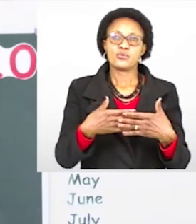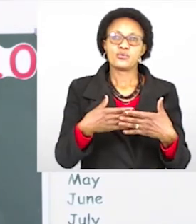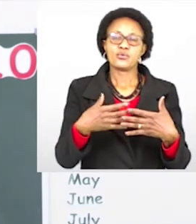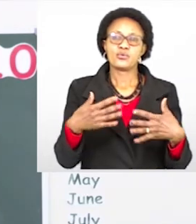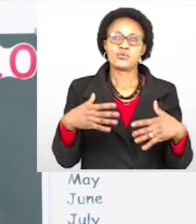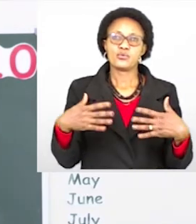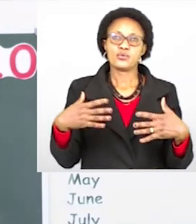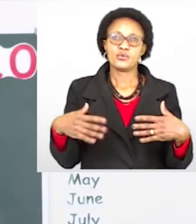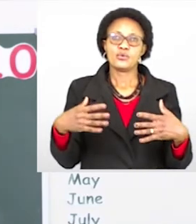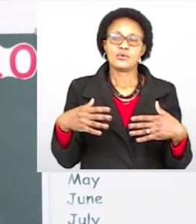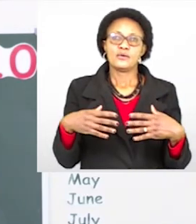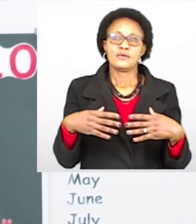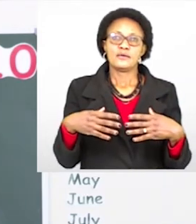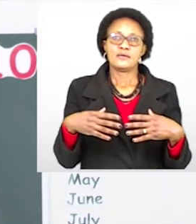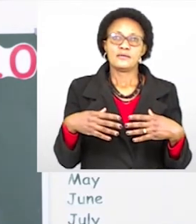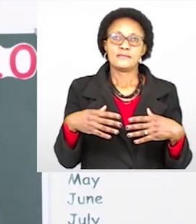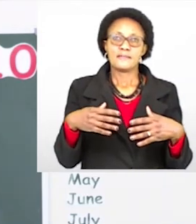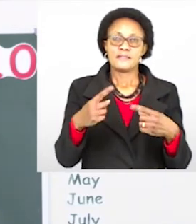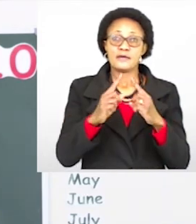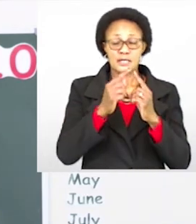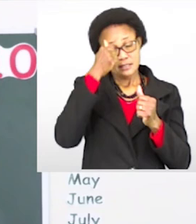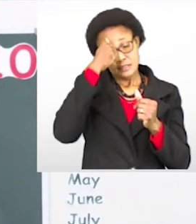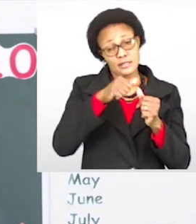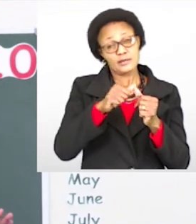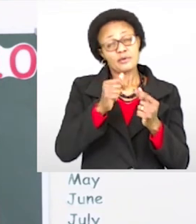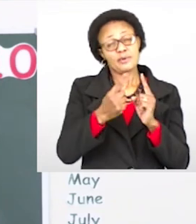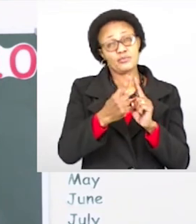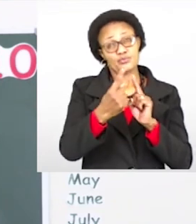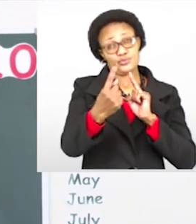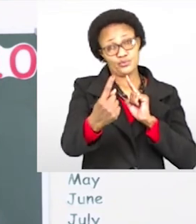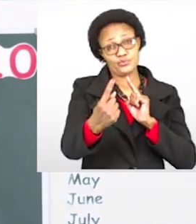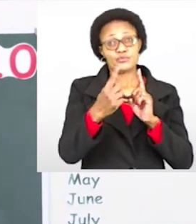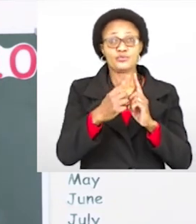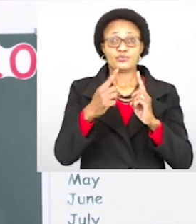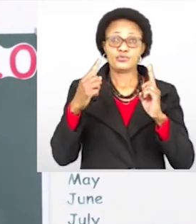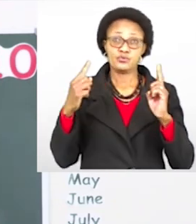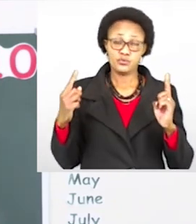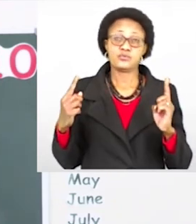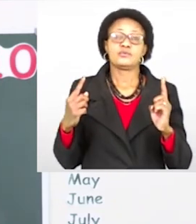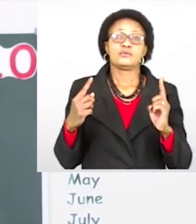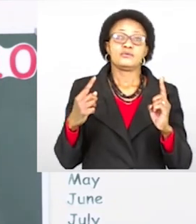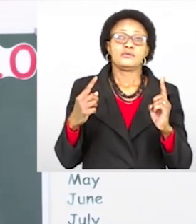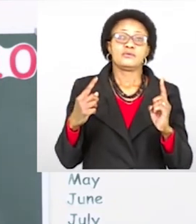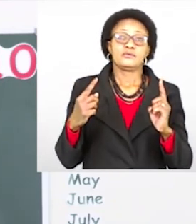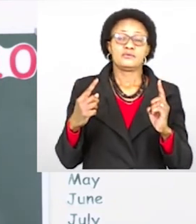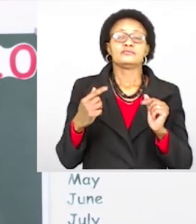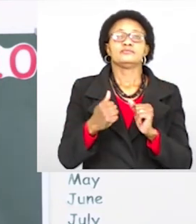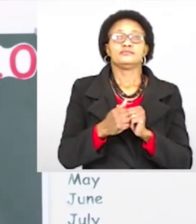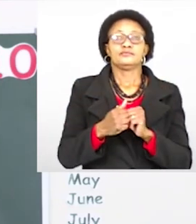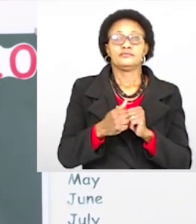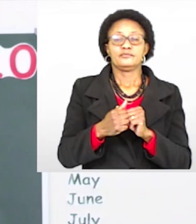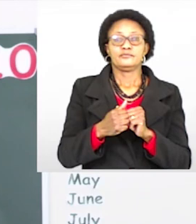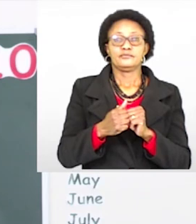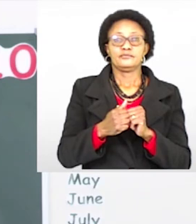anything else, as well as to check your social distancing beside you and in front.